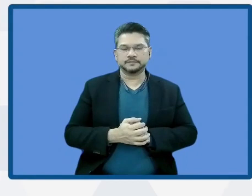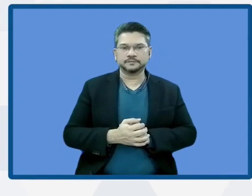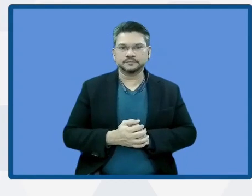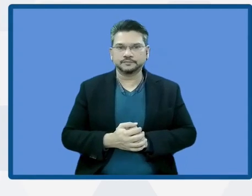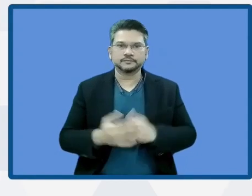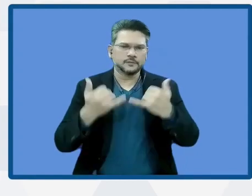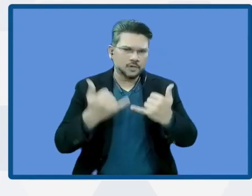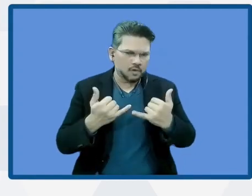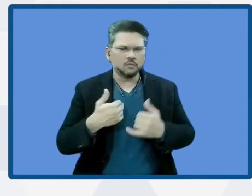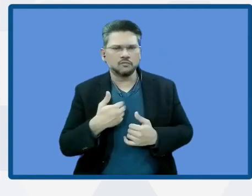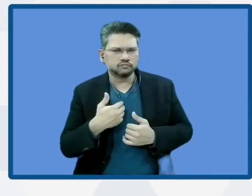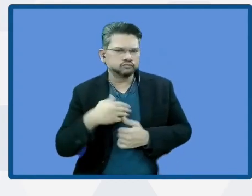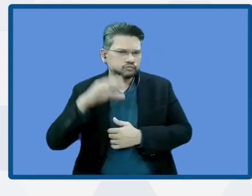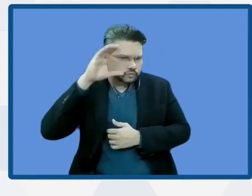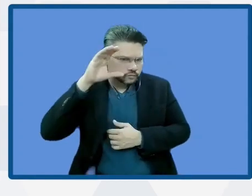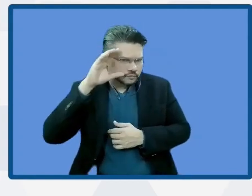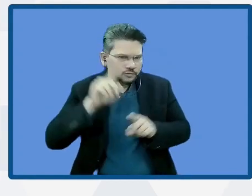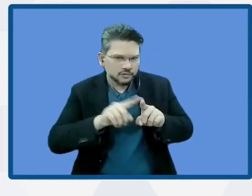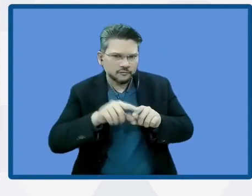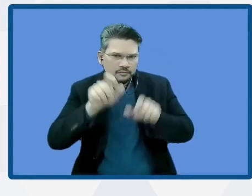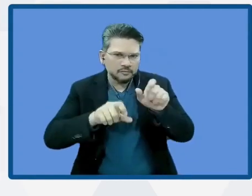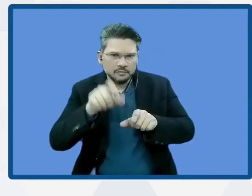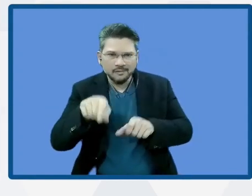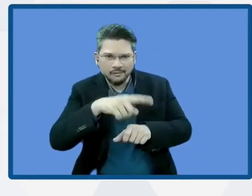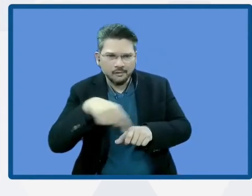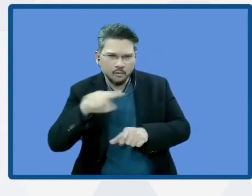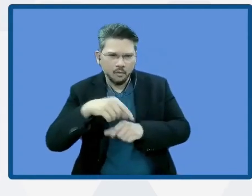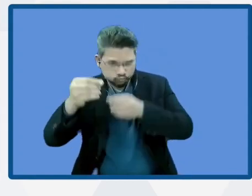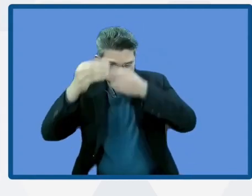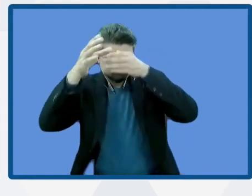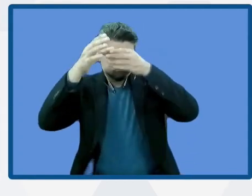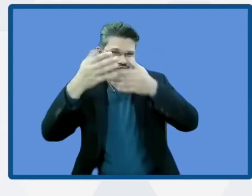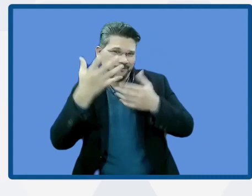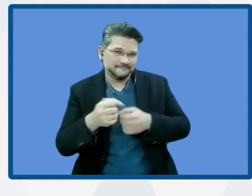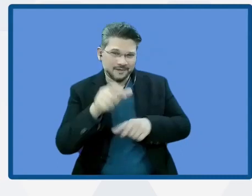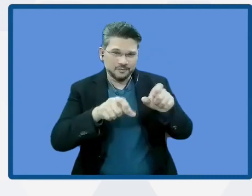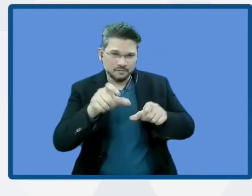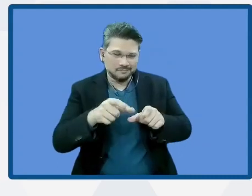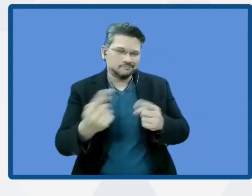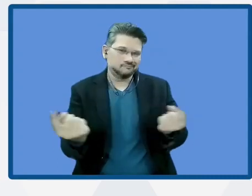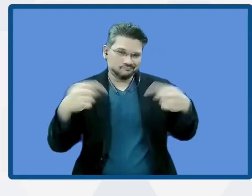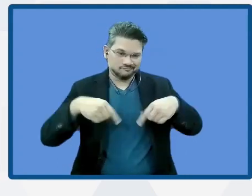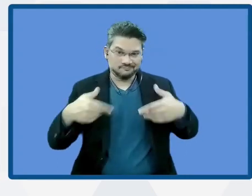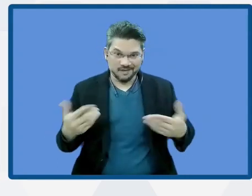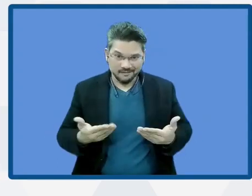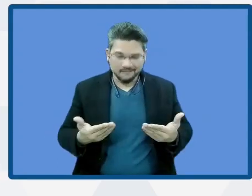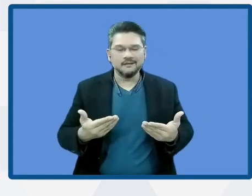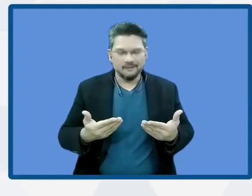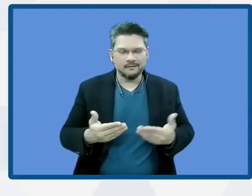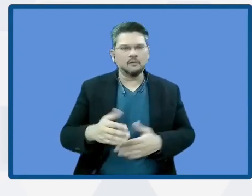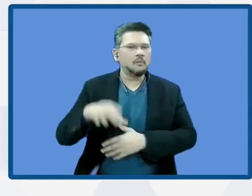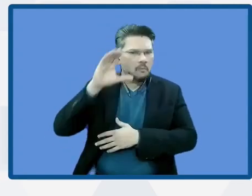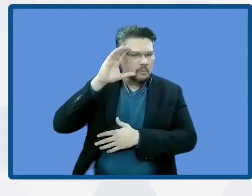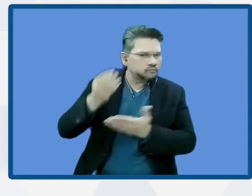to experts on how science and technology are helping connect communities among